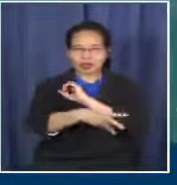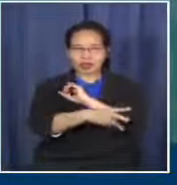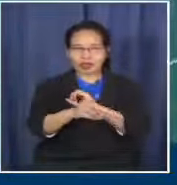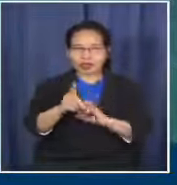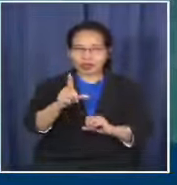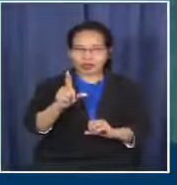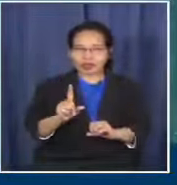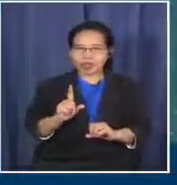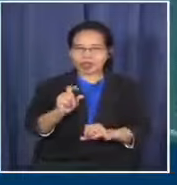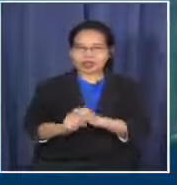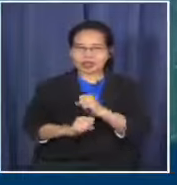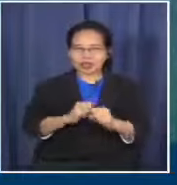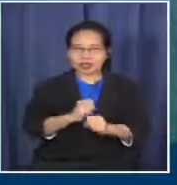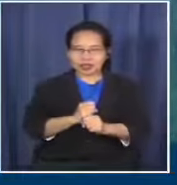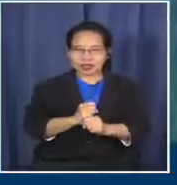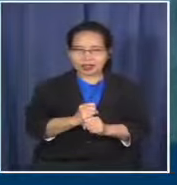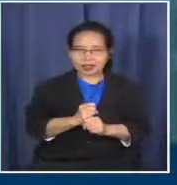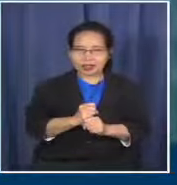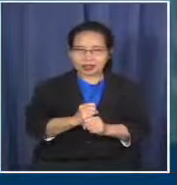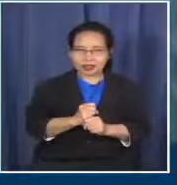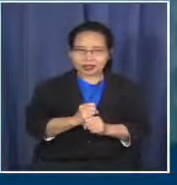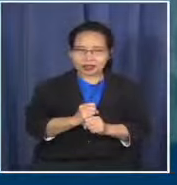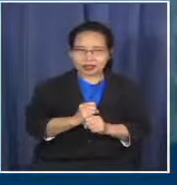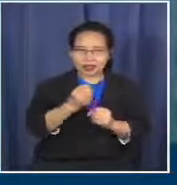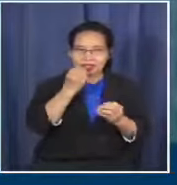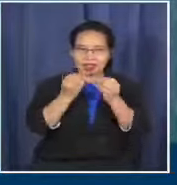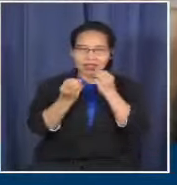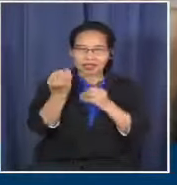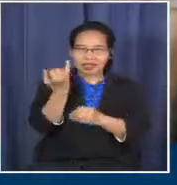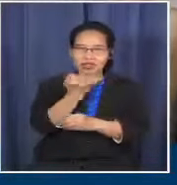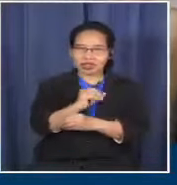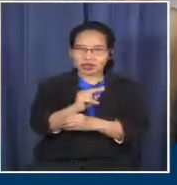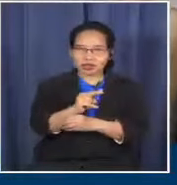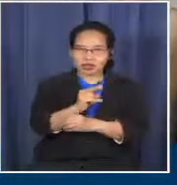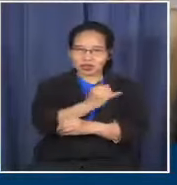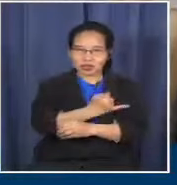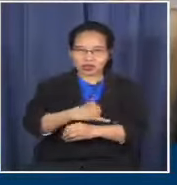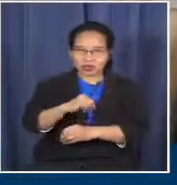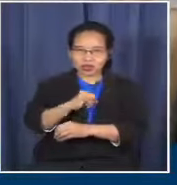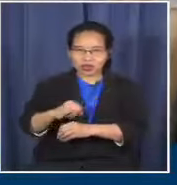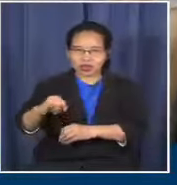life expectancy. But you won't find a whale that's 1,000 years old.